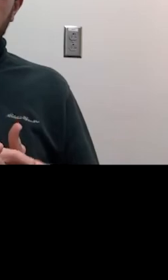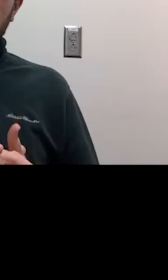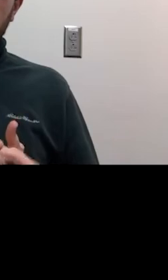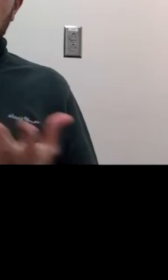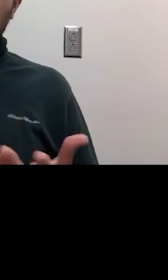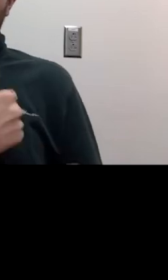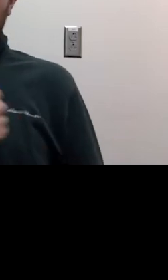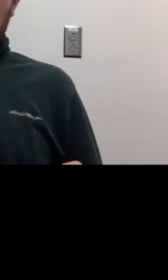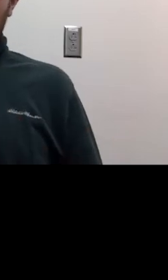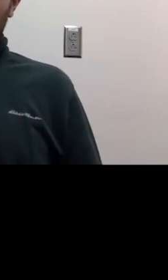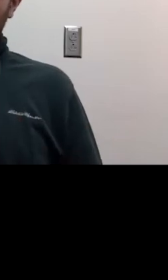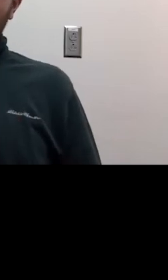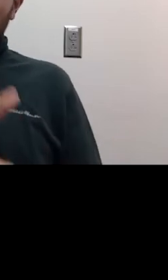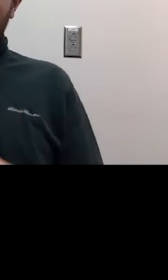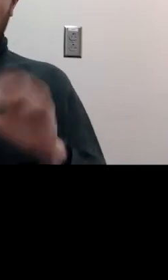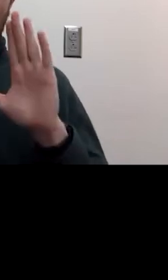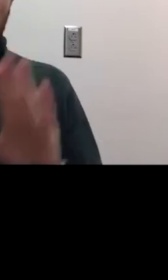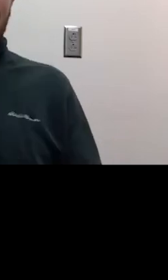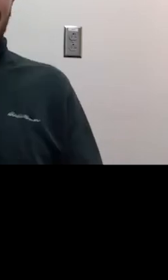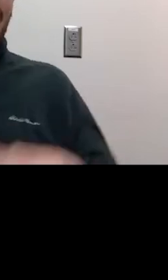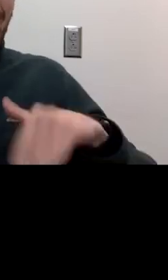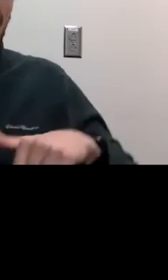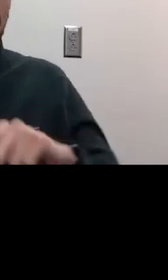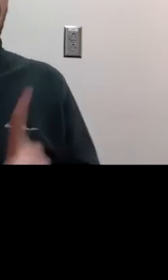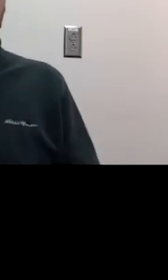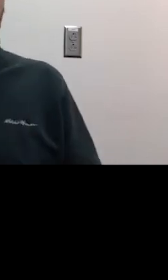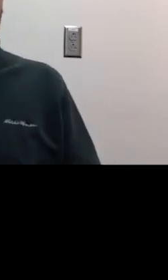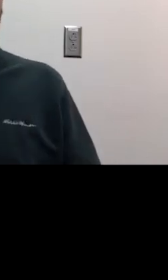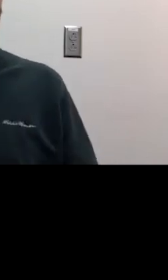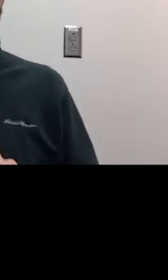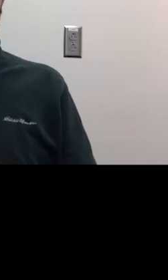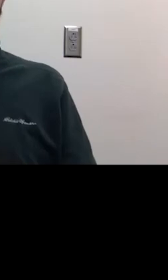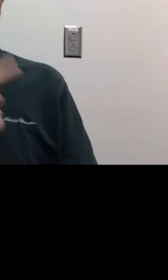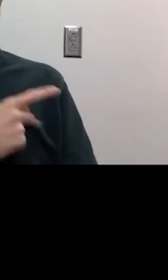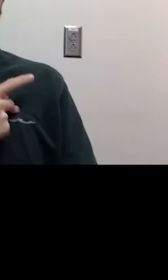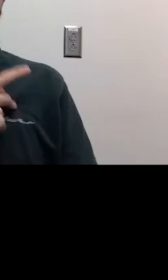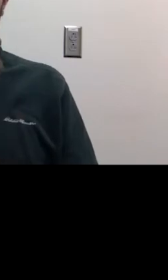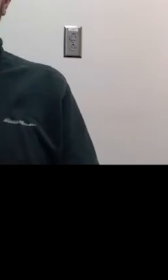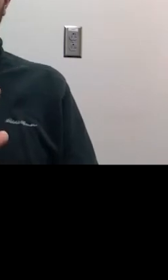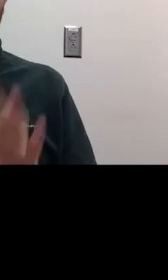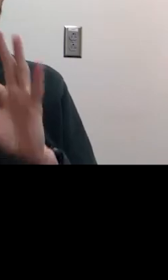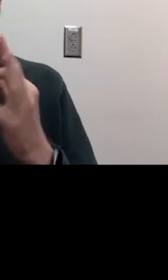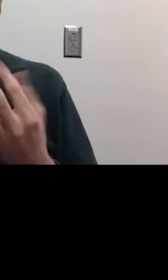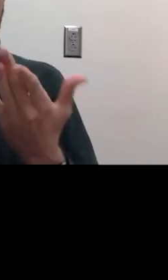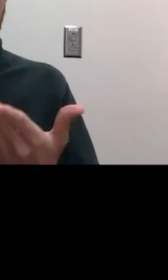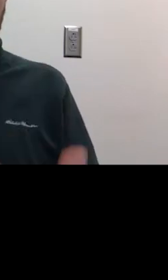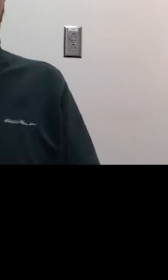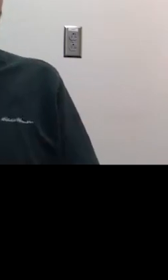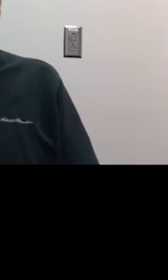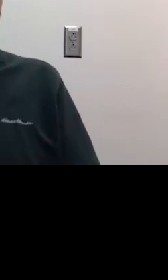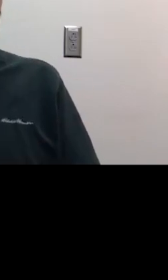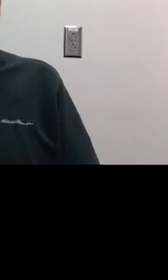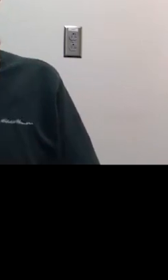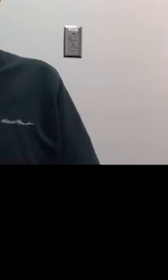we don't actually have great data on this yet, but I would say that one of the reasons that the families might have experienced better outcomes in